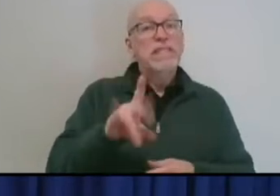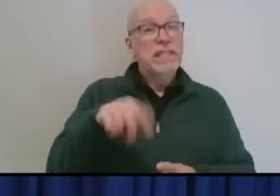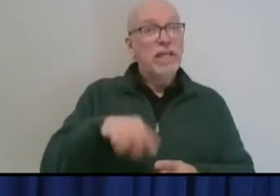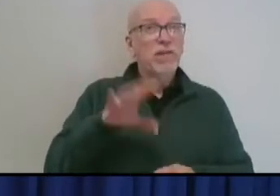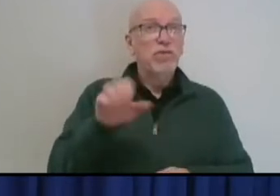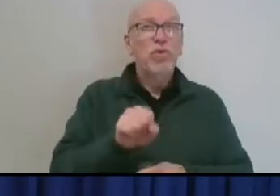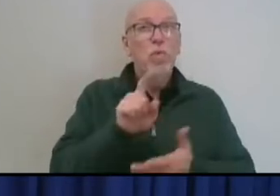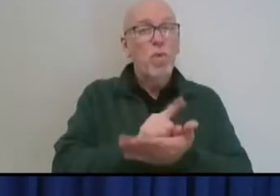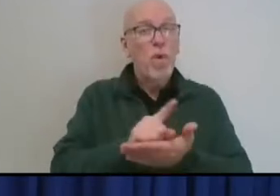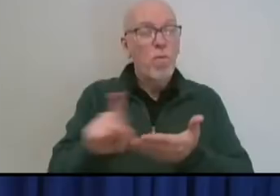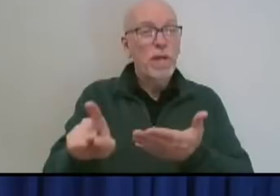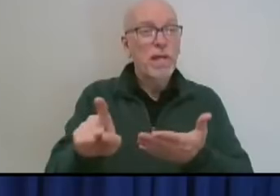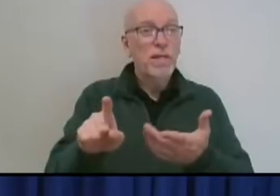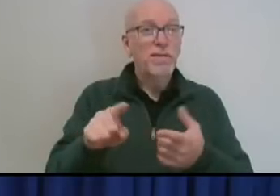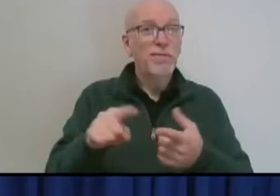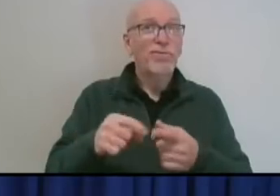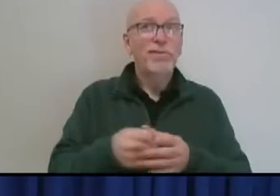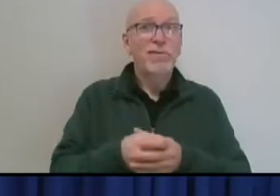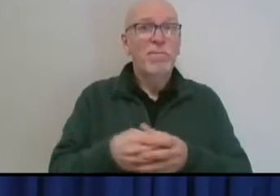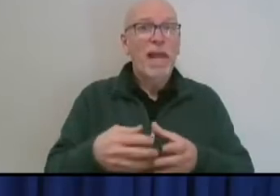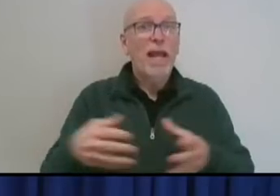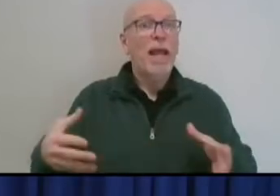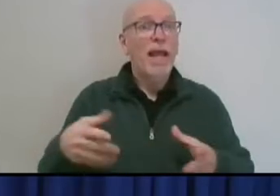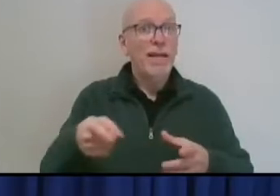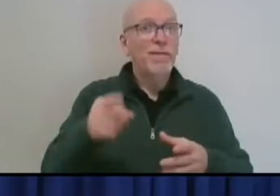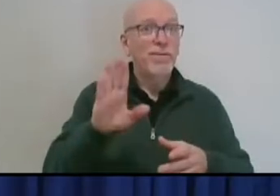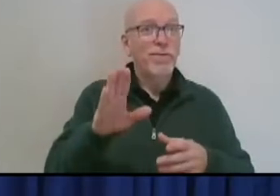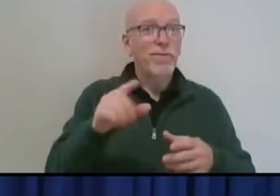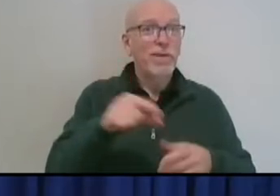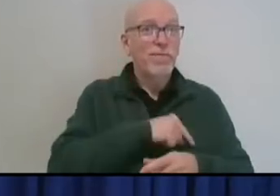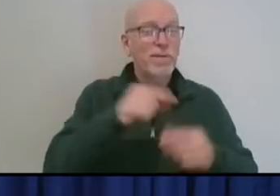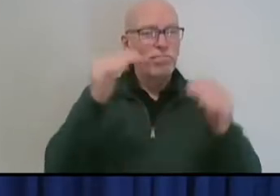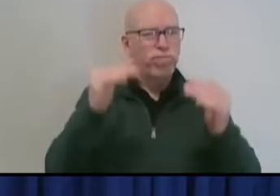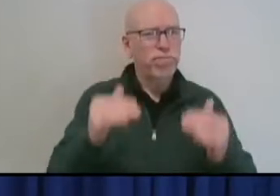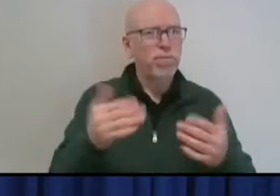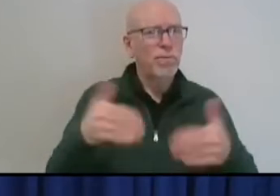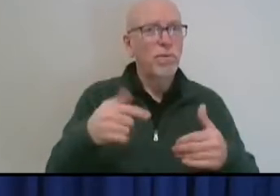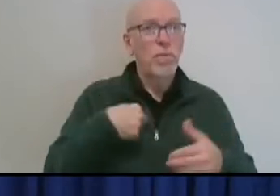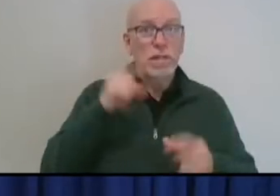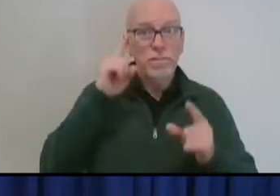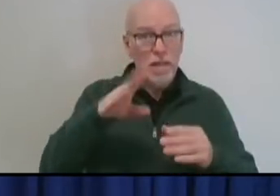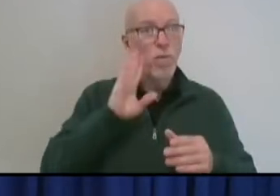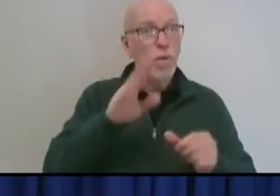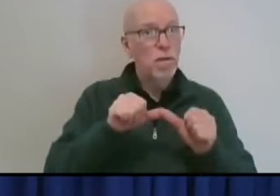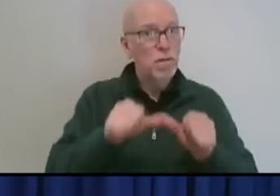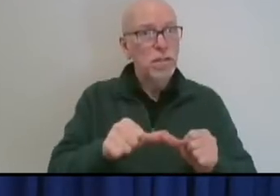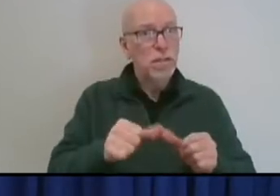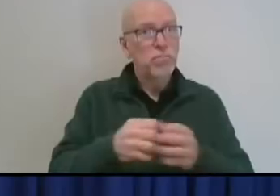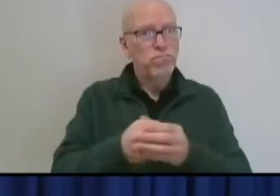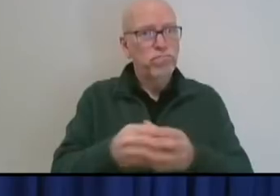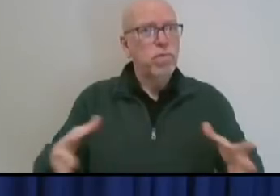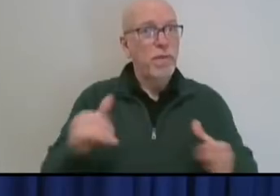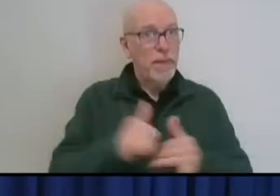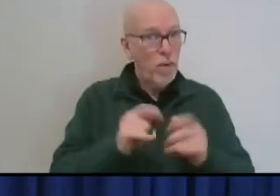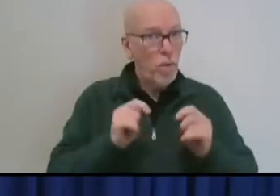to expand eligibility, not once, but twice. So do we expect eligibility to continue to expand that